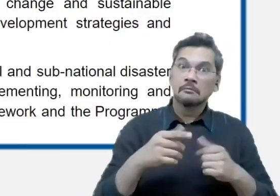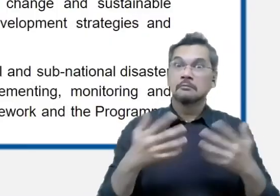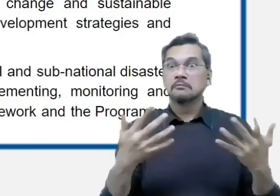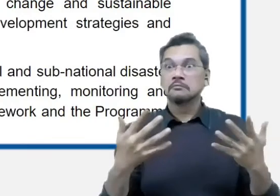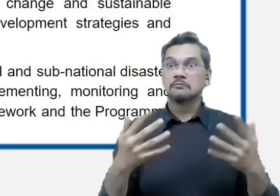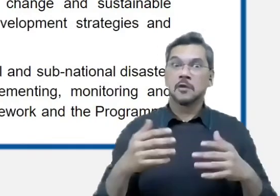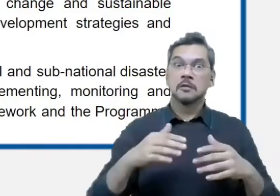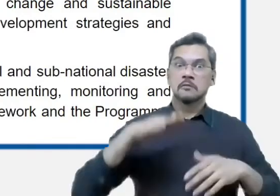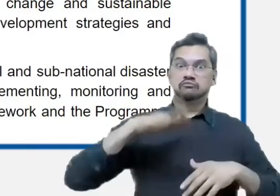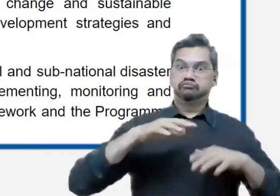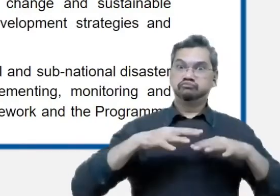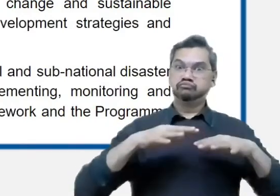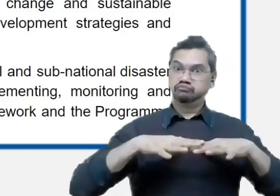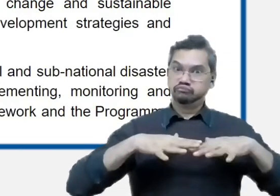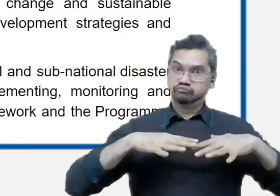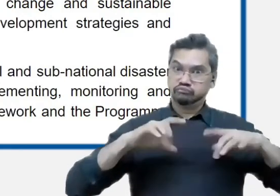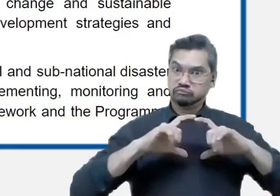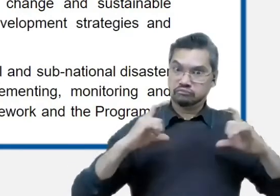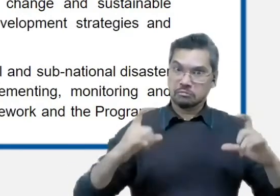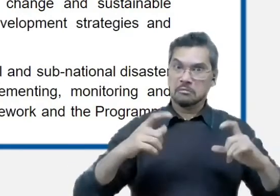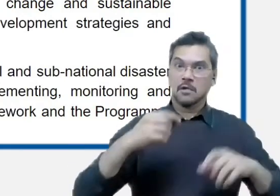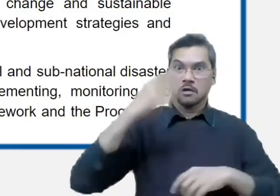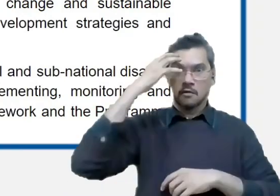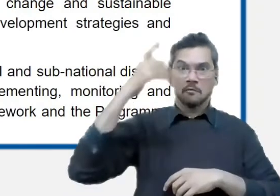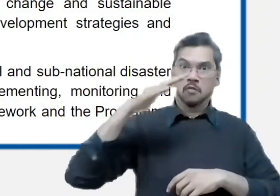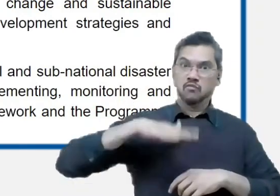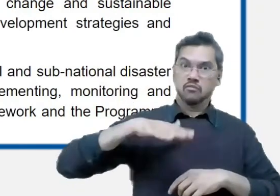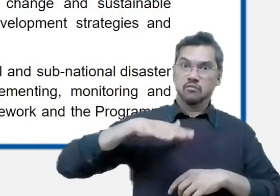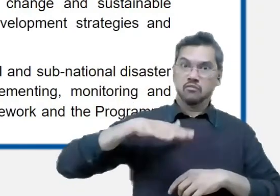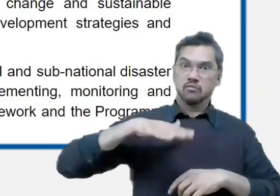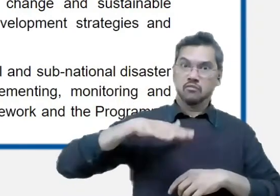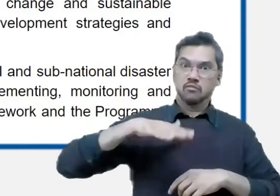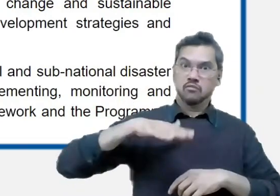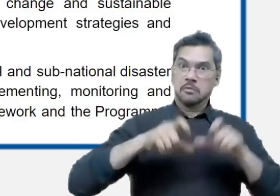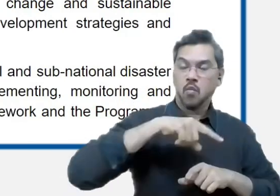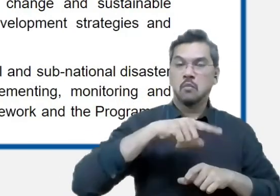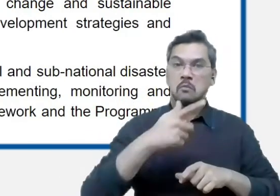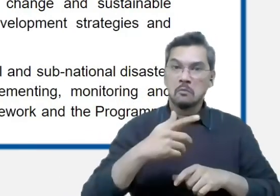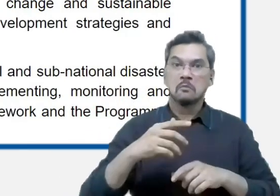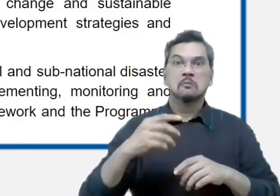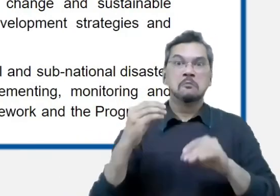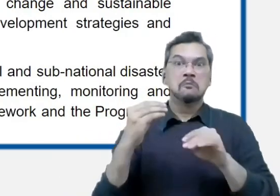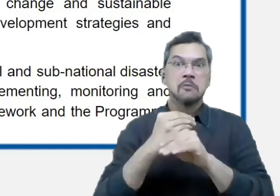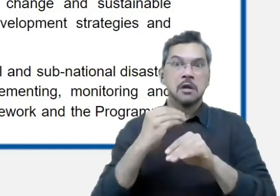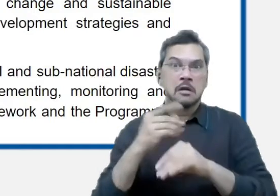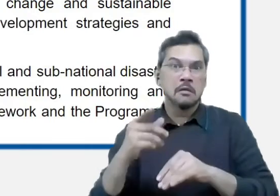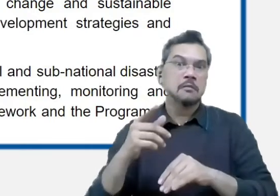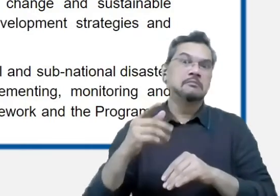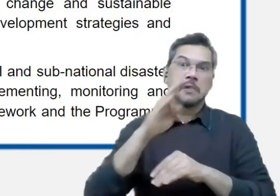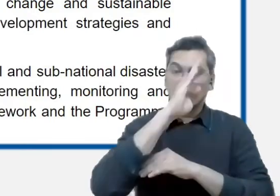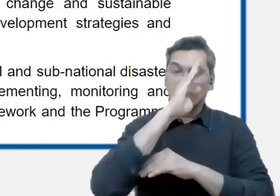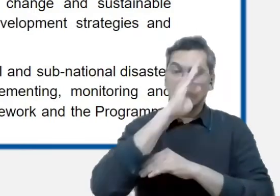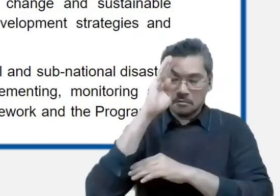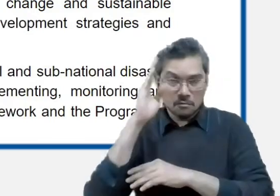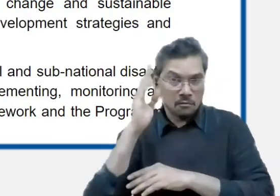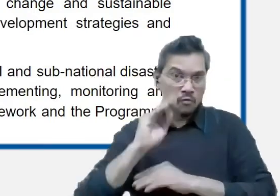media, academia, youth, women, private sector, local communities in supporting and